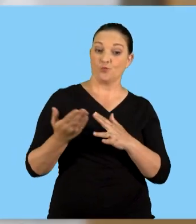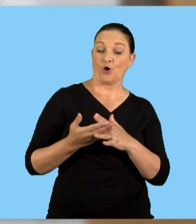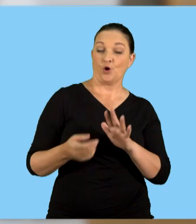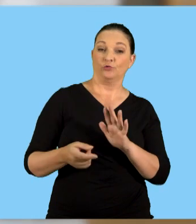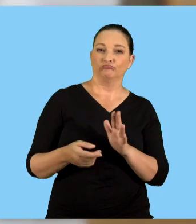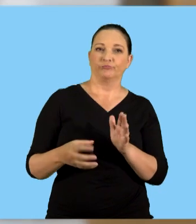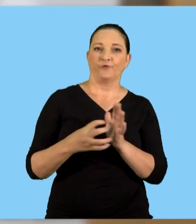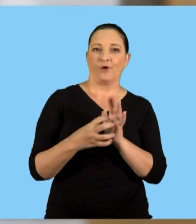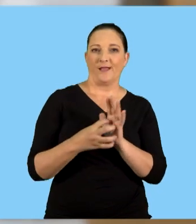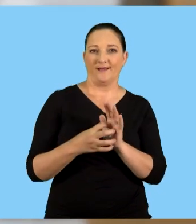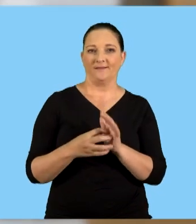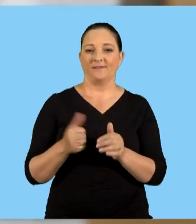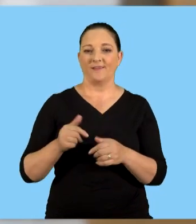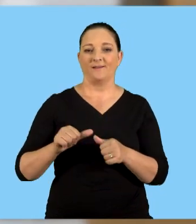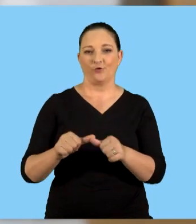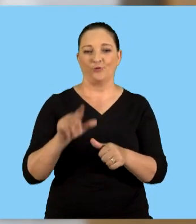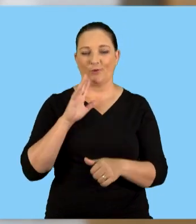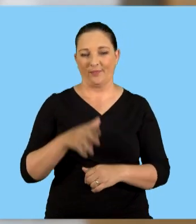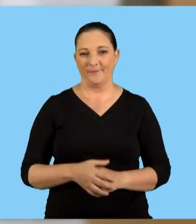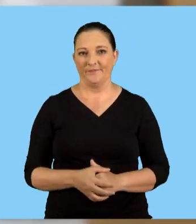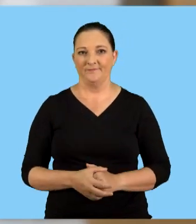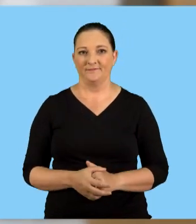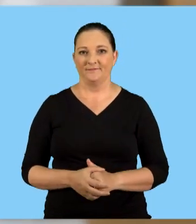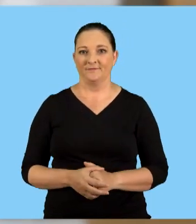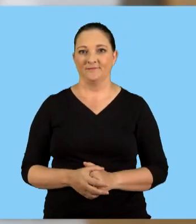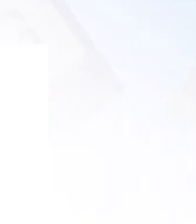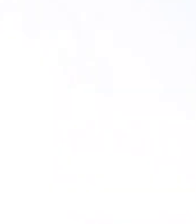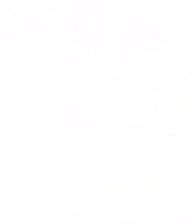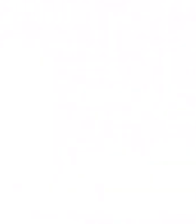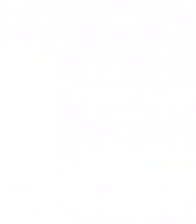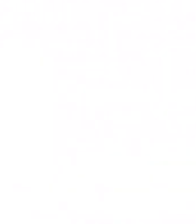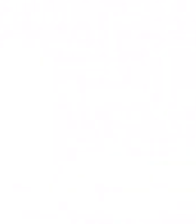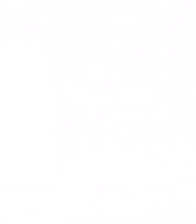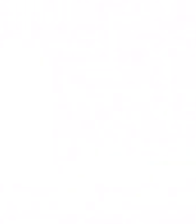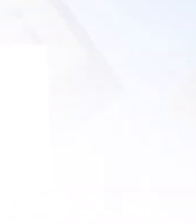short break. After our advert break, we continue with more sums. See you now.